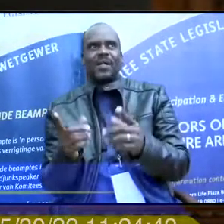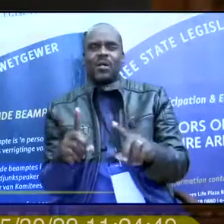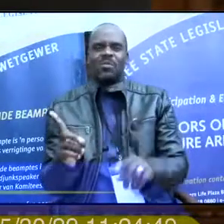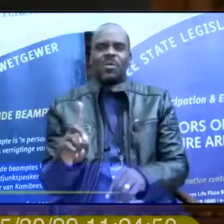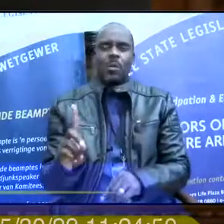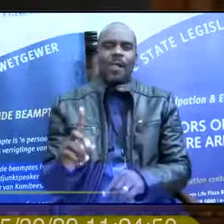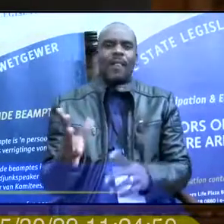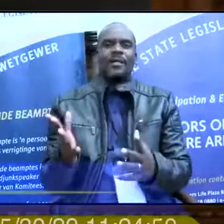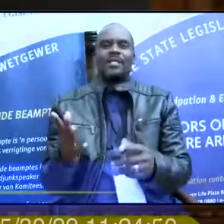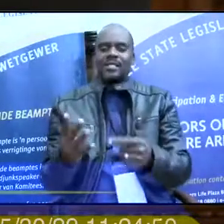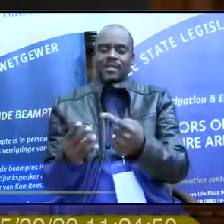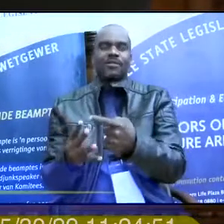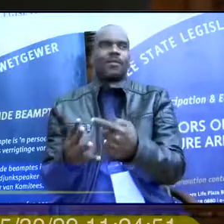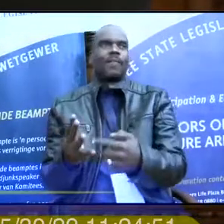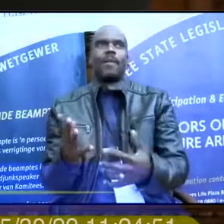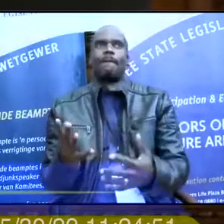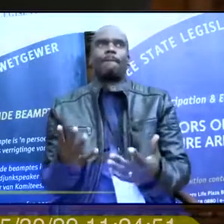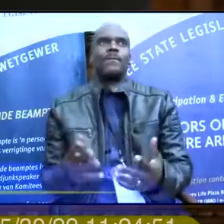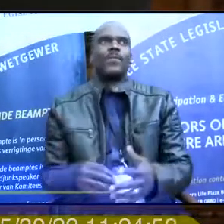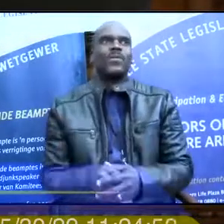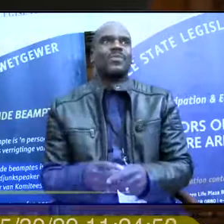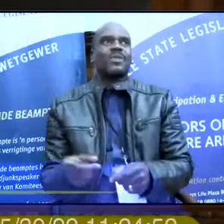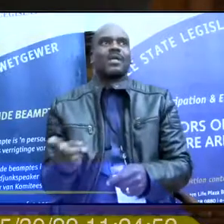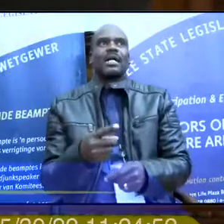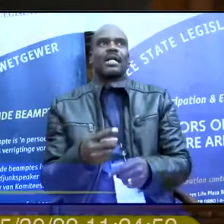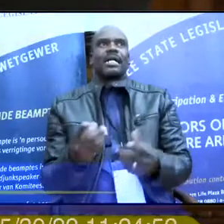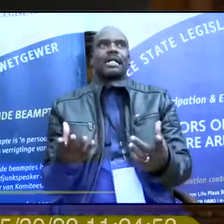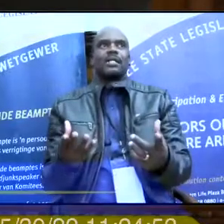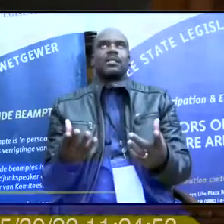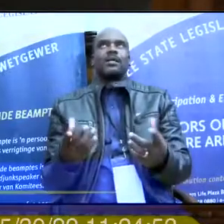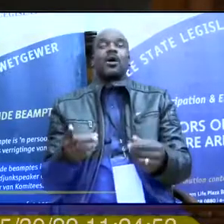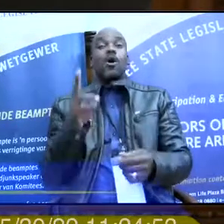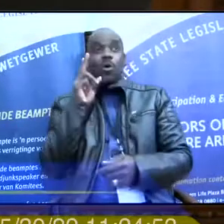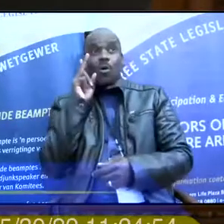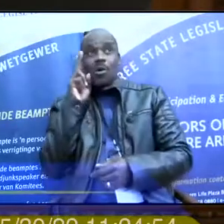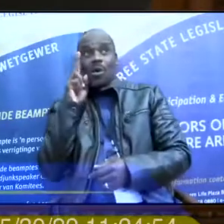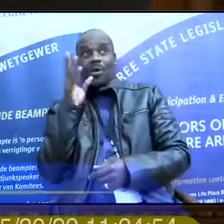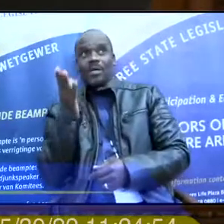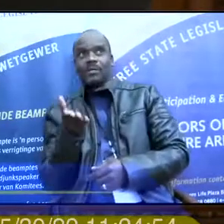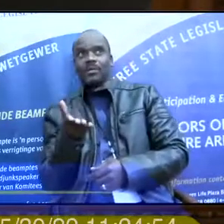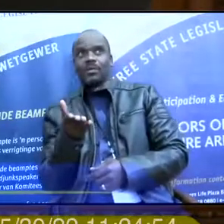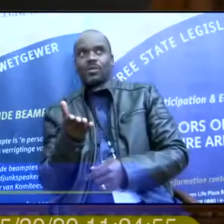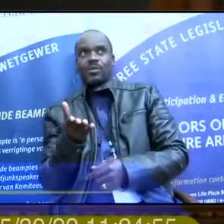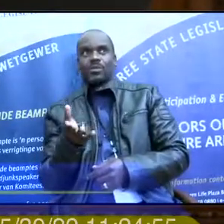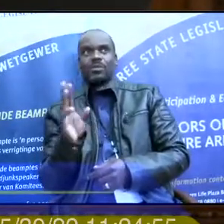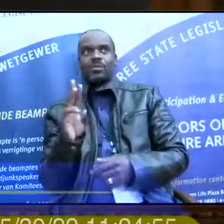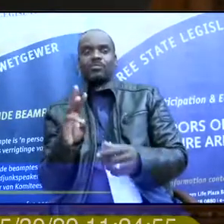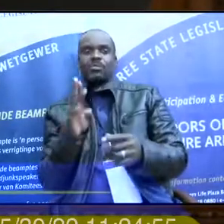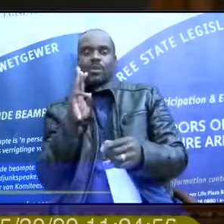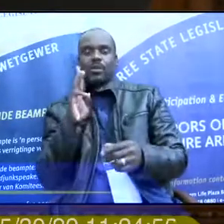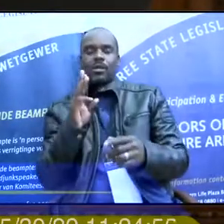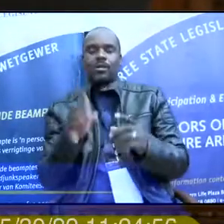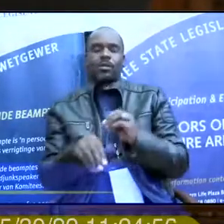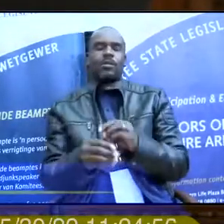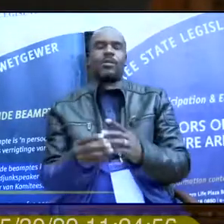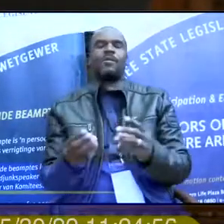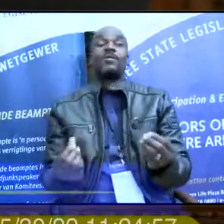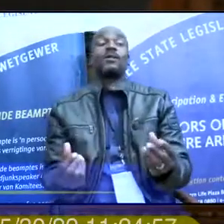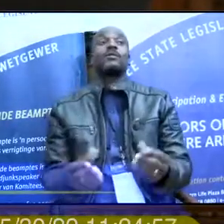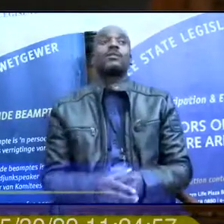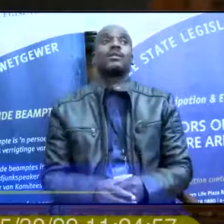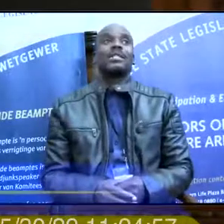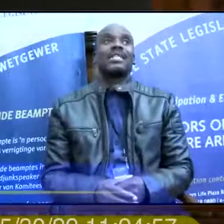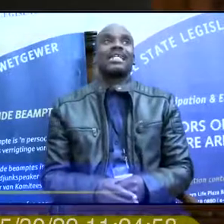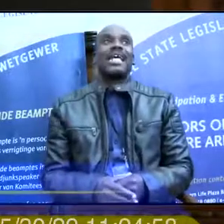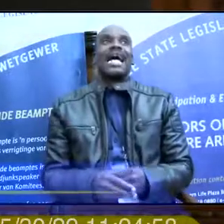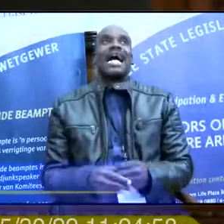not there the lock is rusted you can see that place hasn't been open for more than six to eight to even a year and